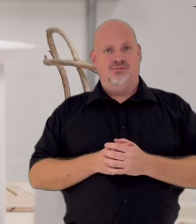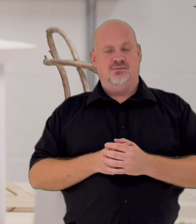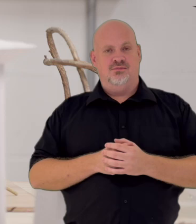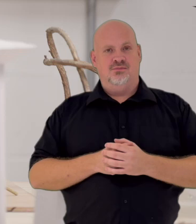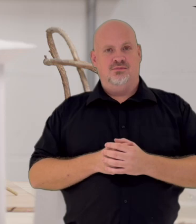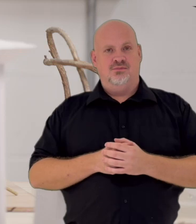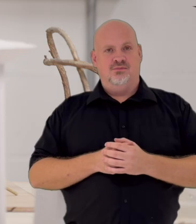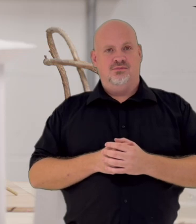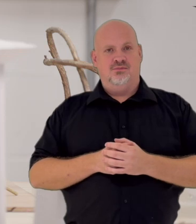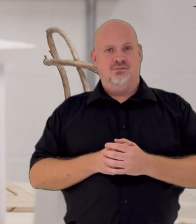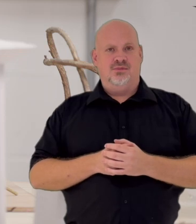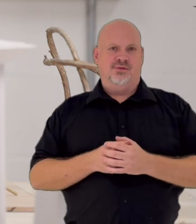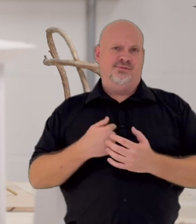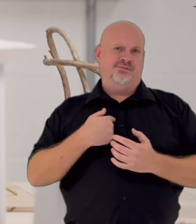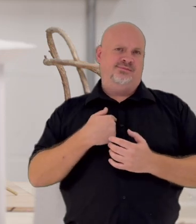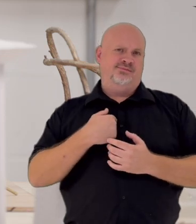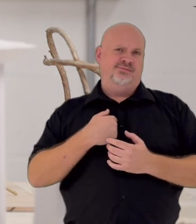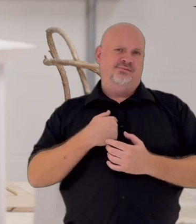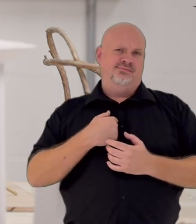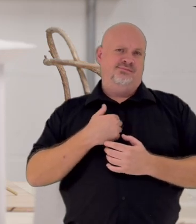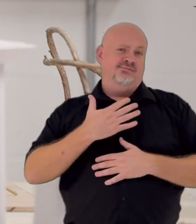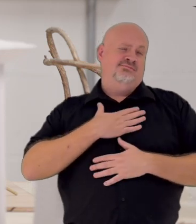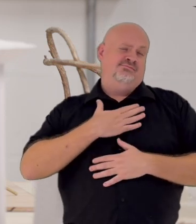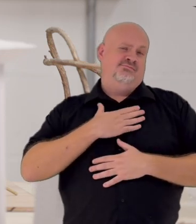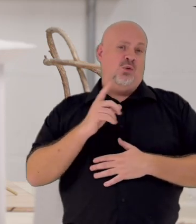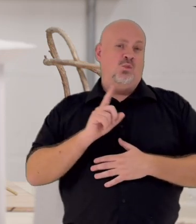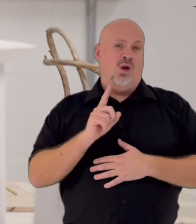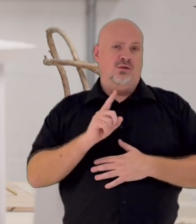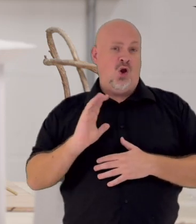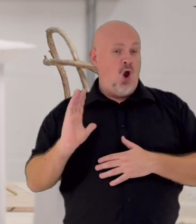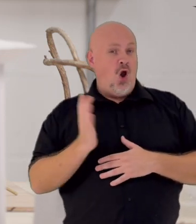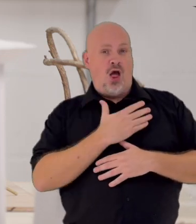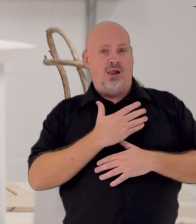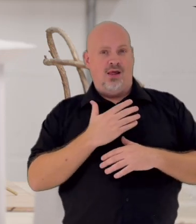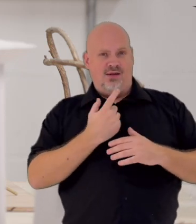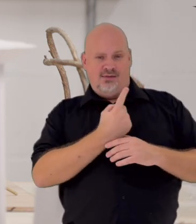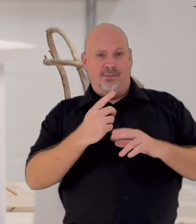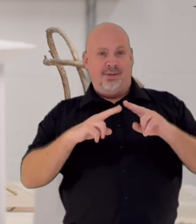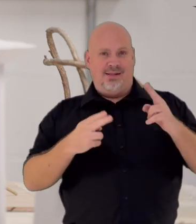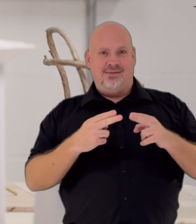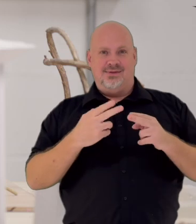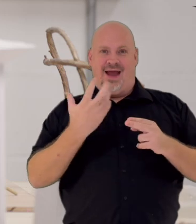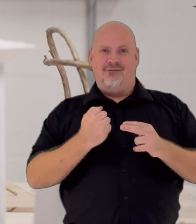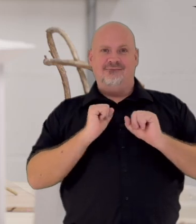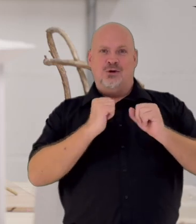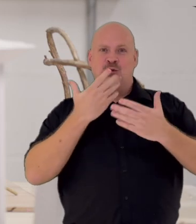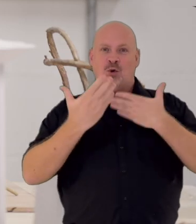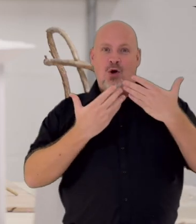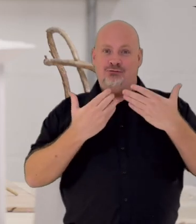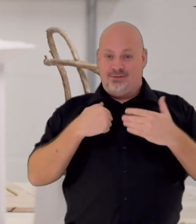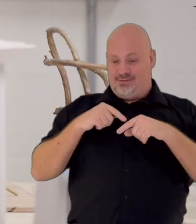And what I quite like is that every building can tell its own story. So this is the one that I've made, but other